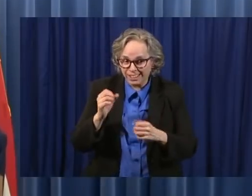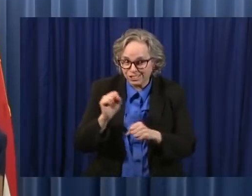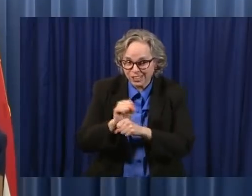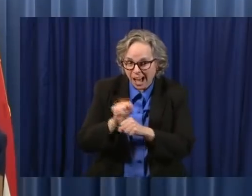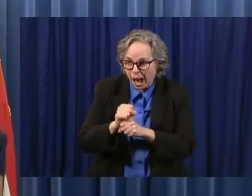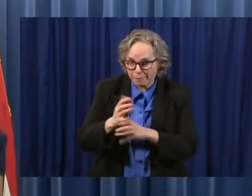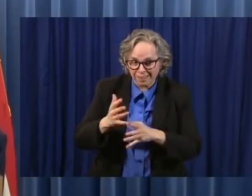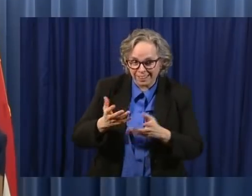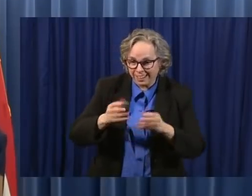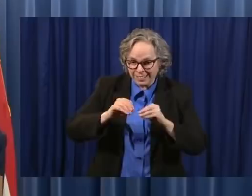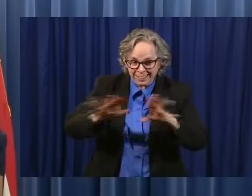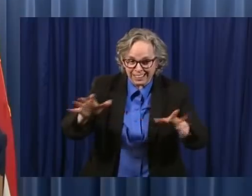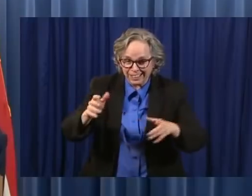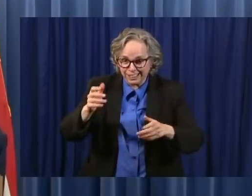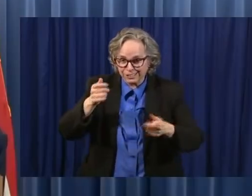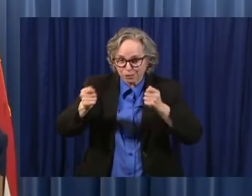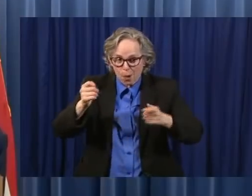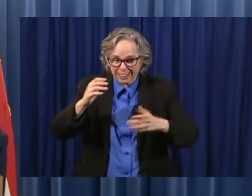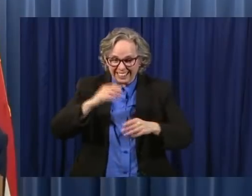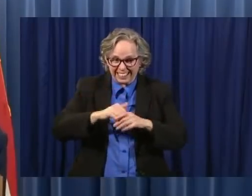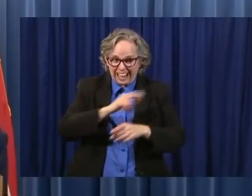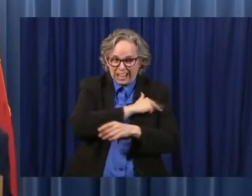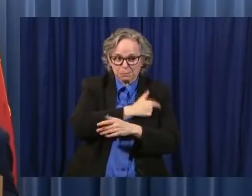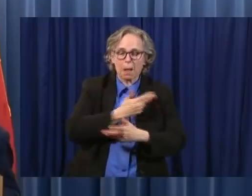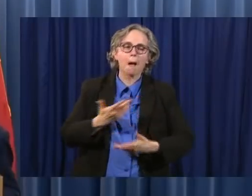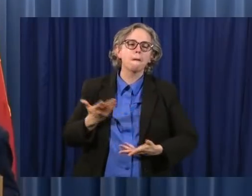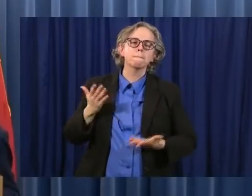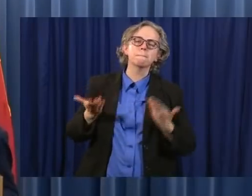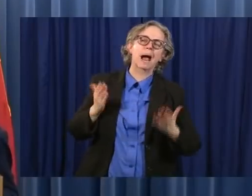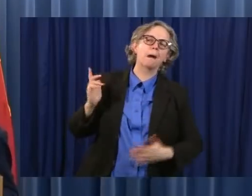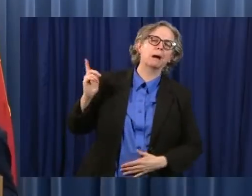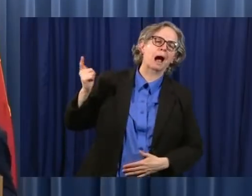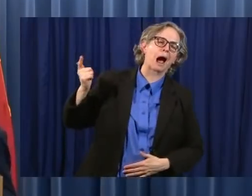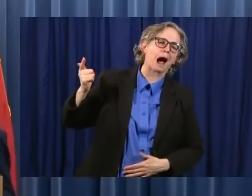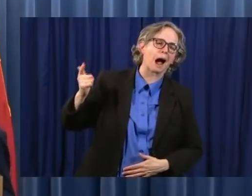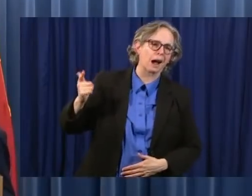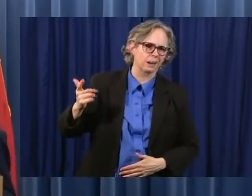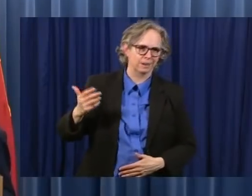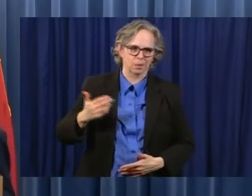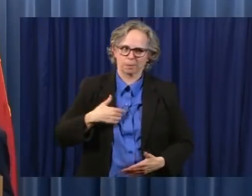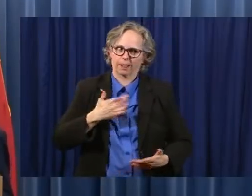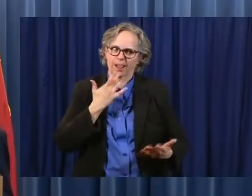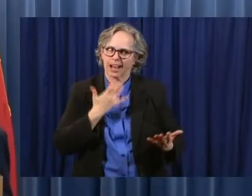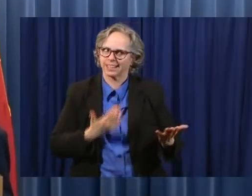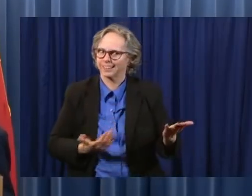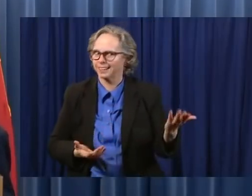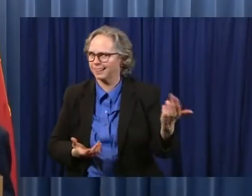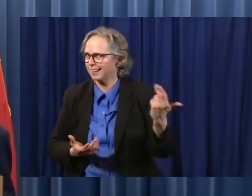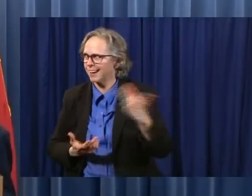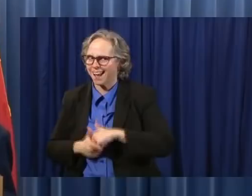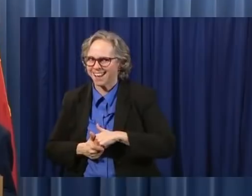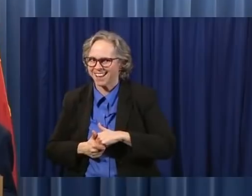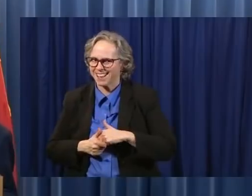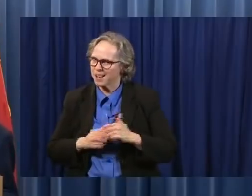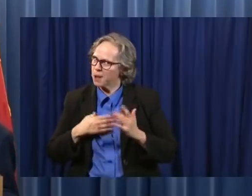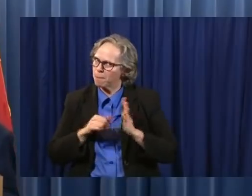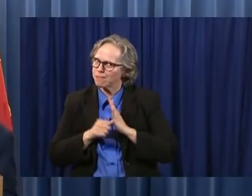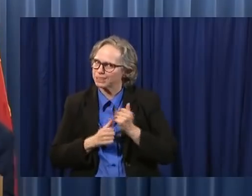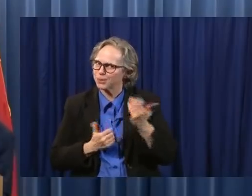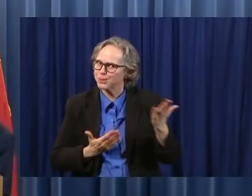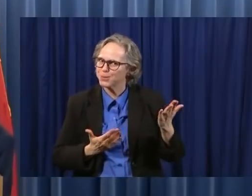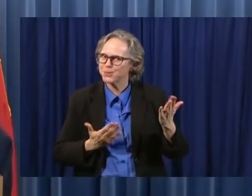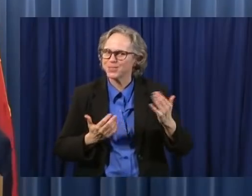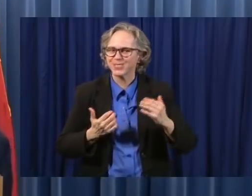I just might one day. We would love to have you. Wow, I'm impressed. Well, I really do appreciate you